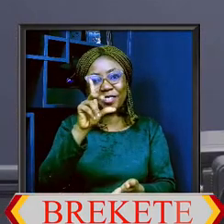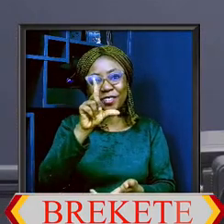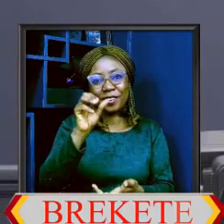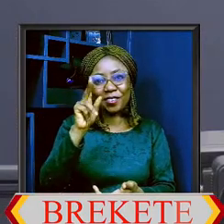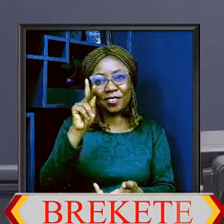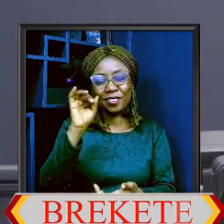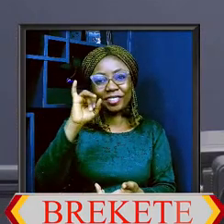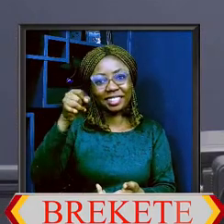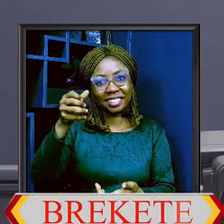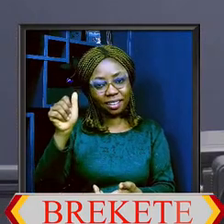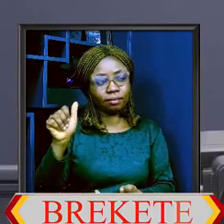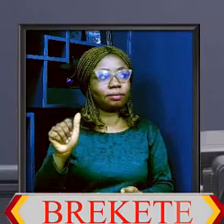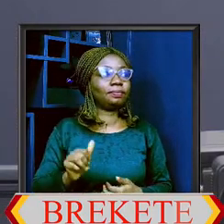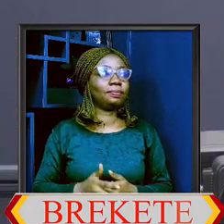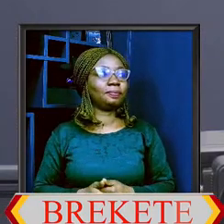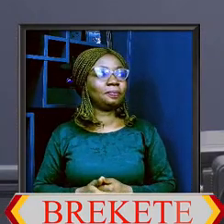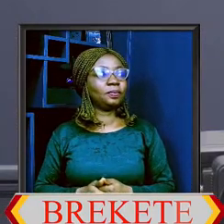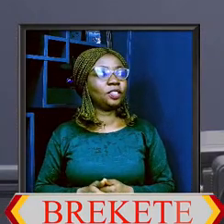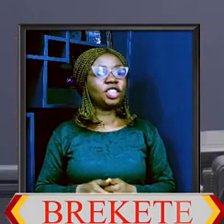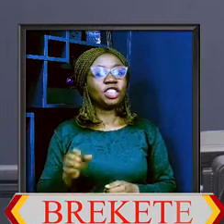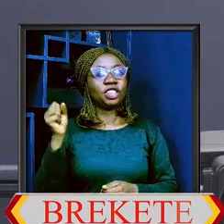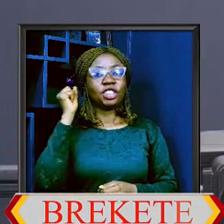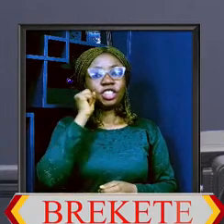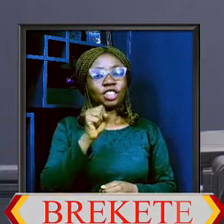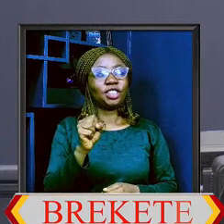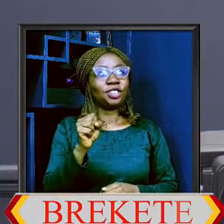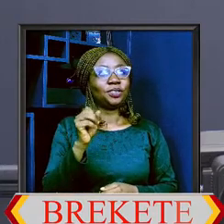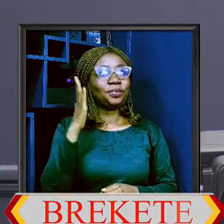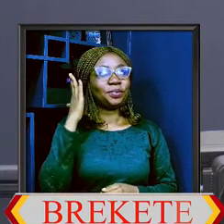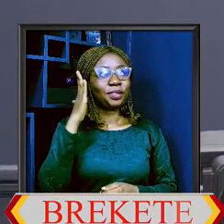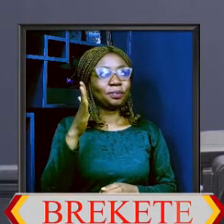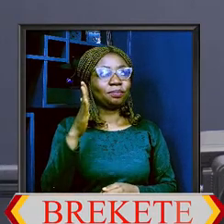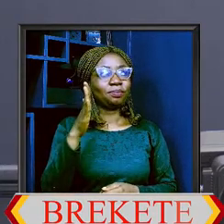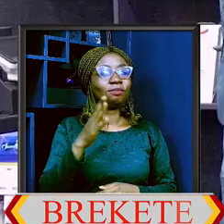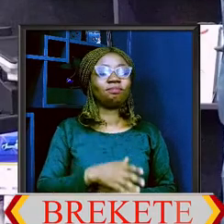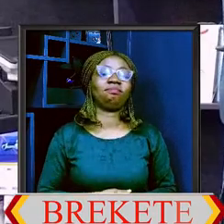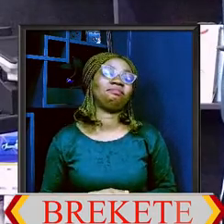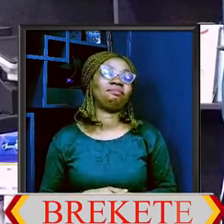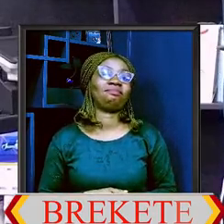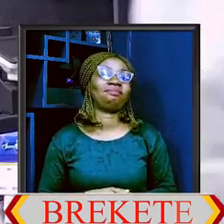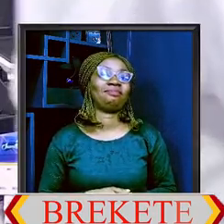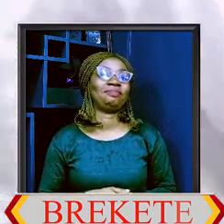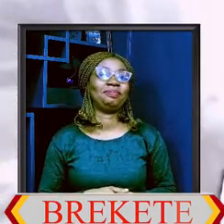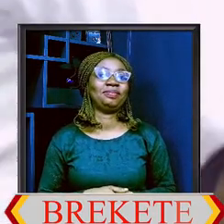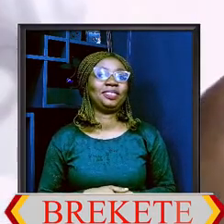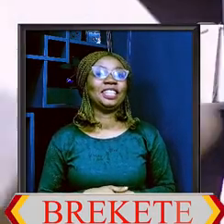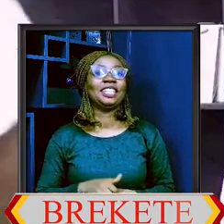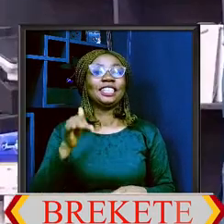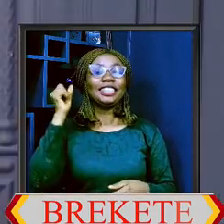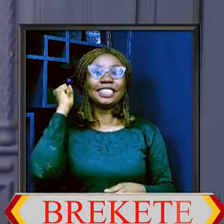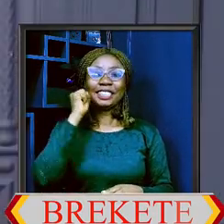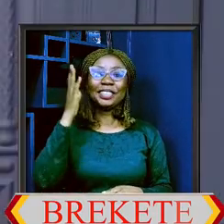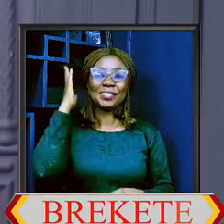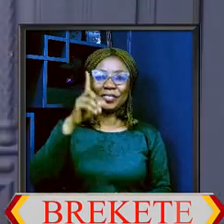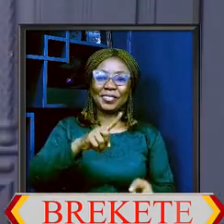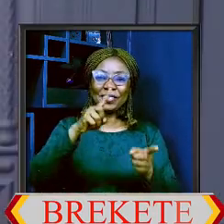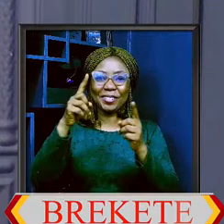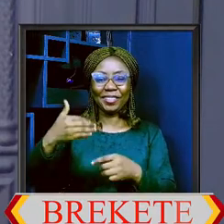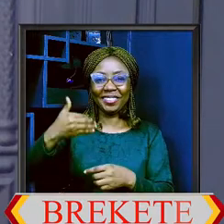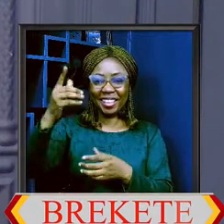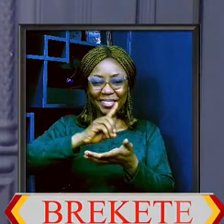in fact she go she they go next week to go see